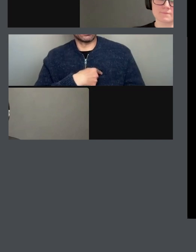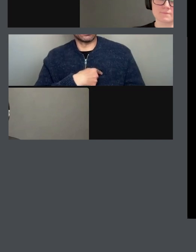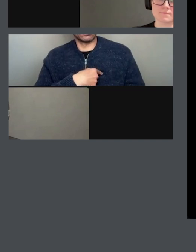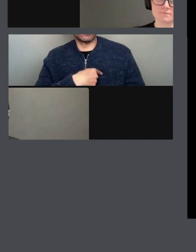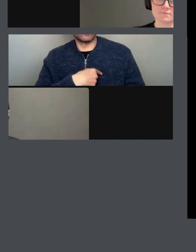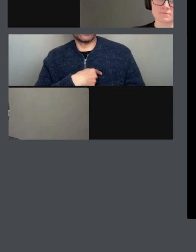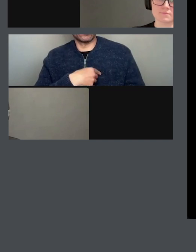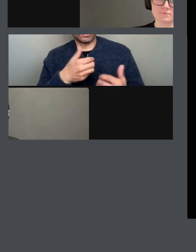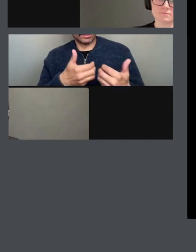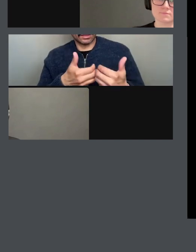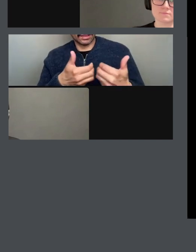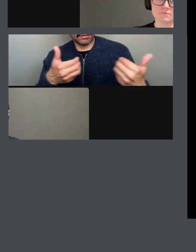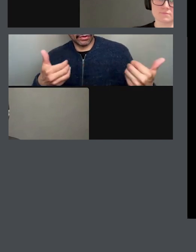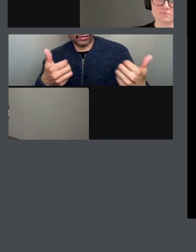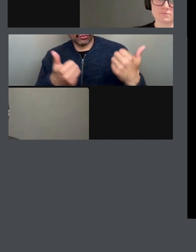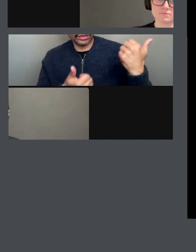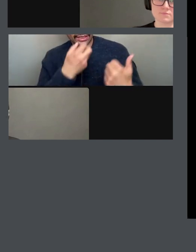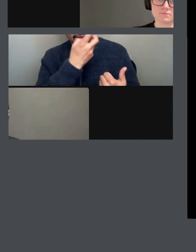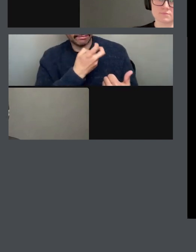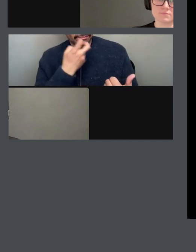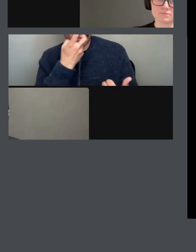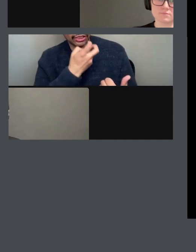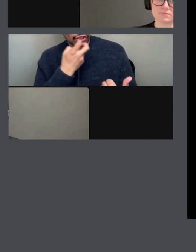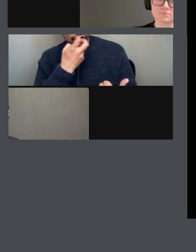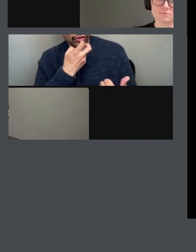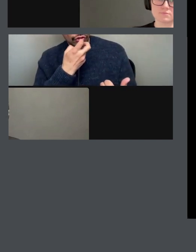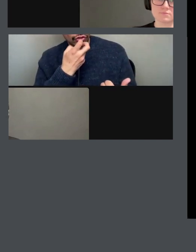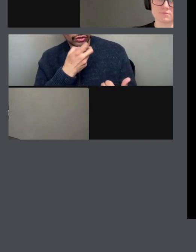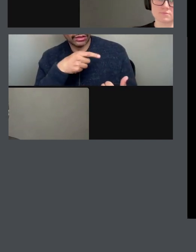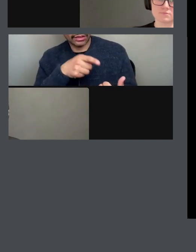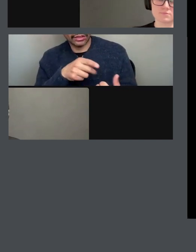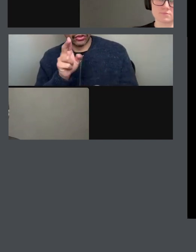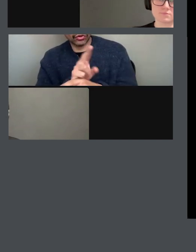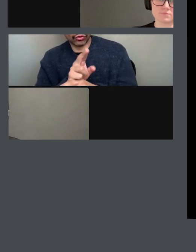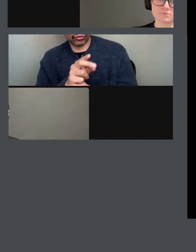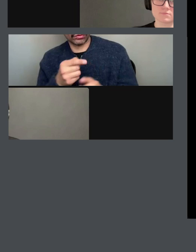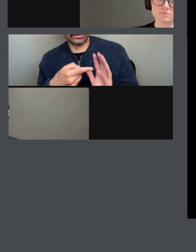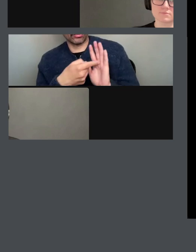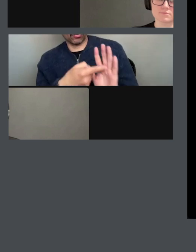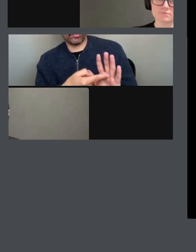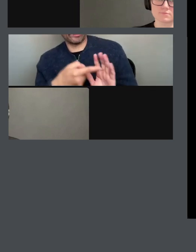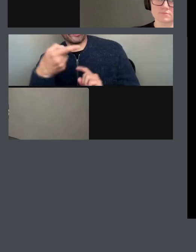discern what speech signal is being presented